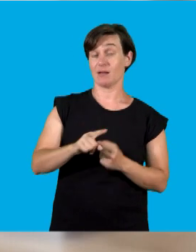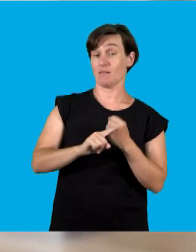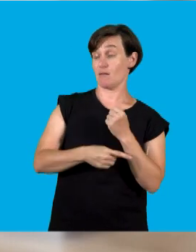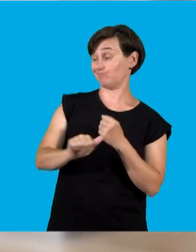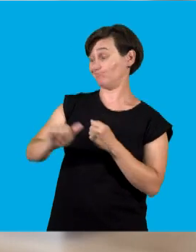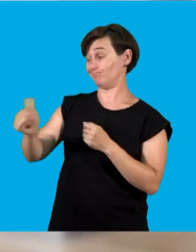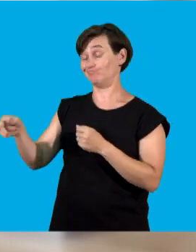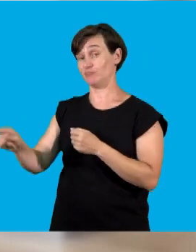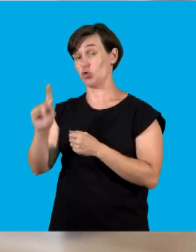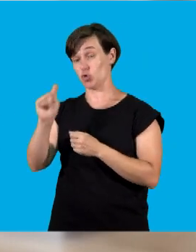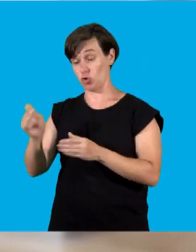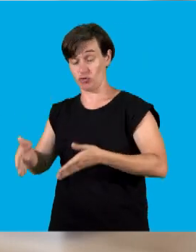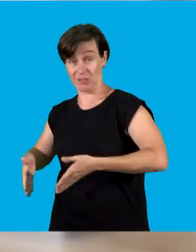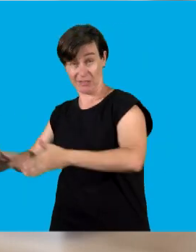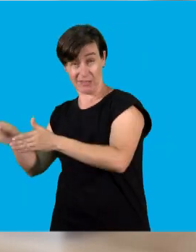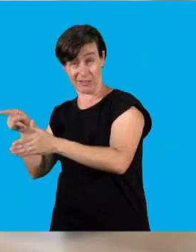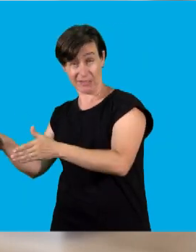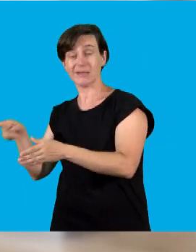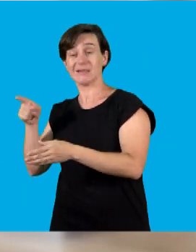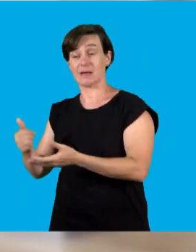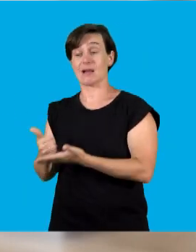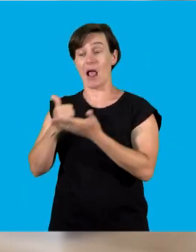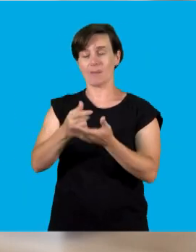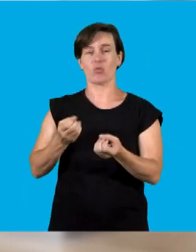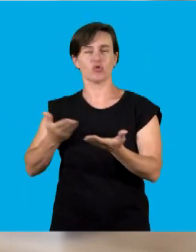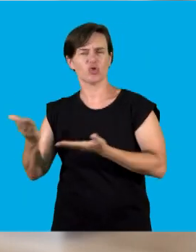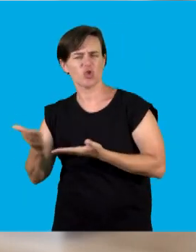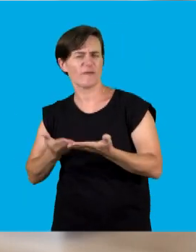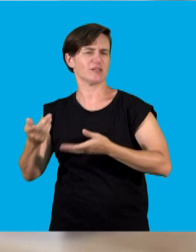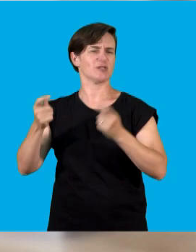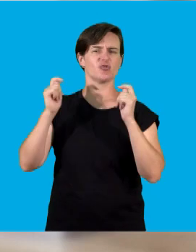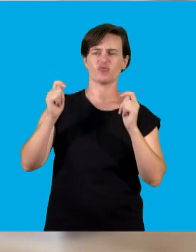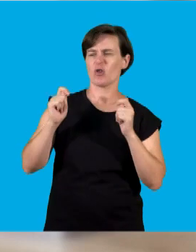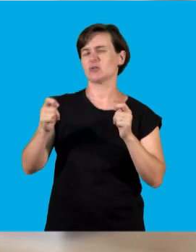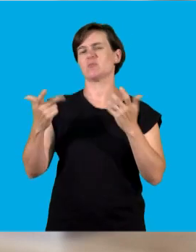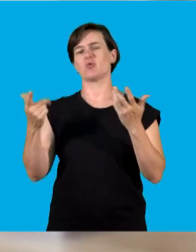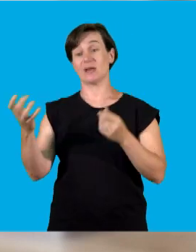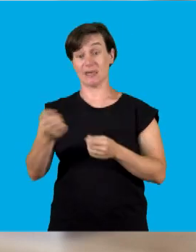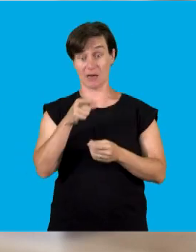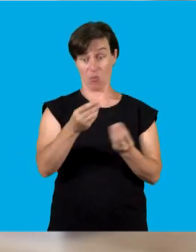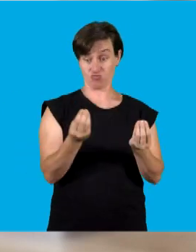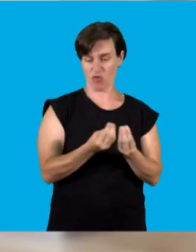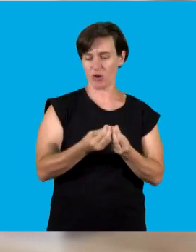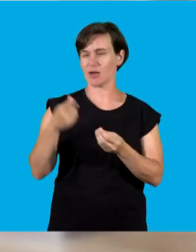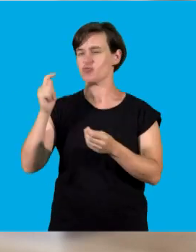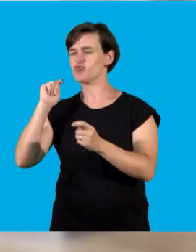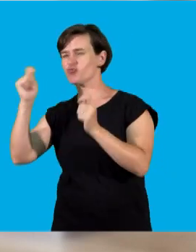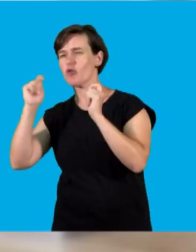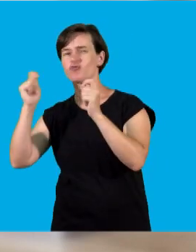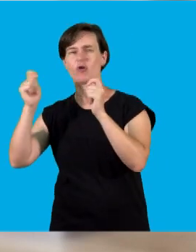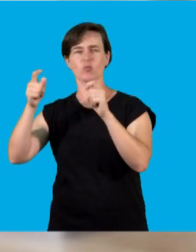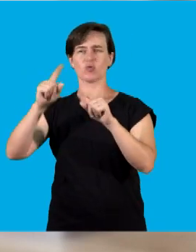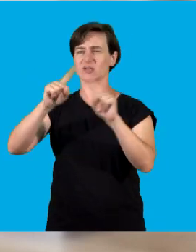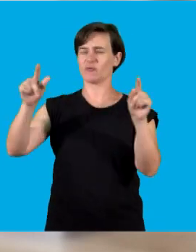a tertiary sector, whereby they offer their services, their transportation services, whereby they take the products to the reach of the